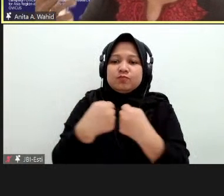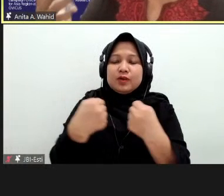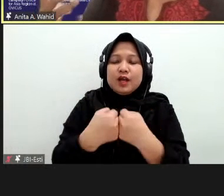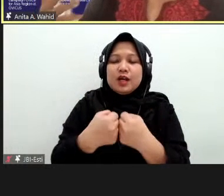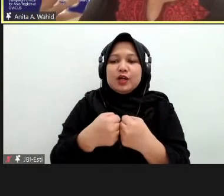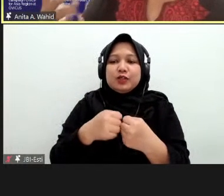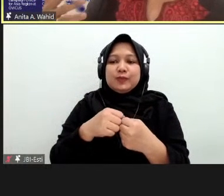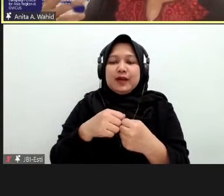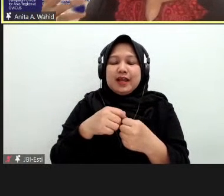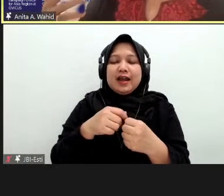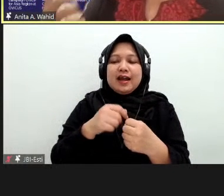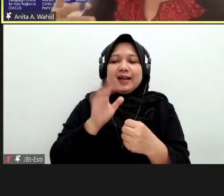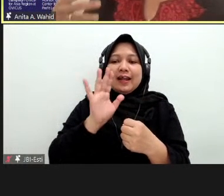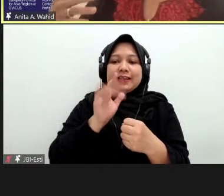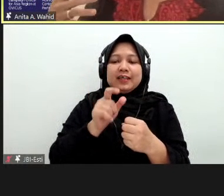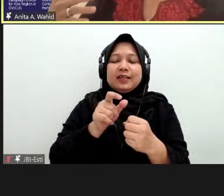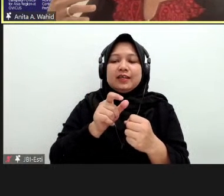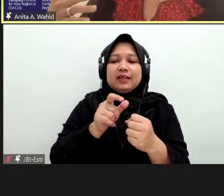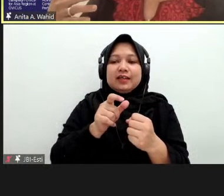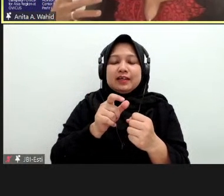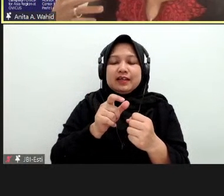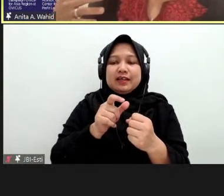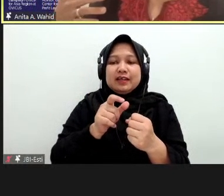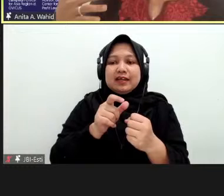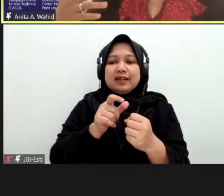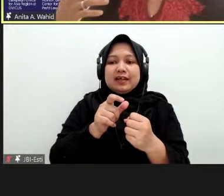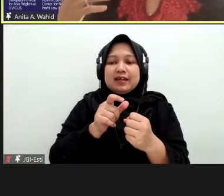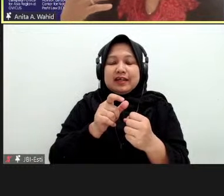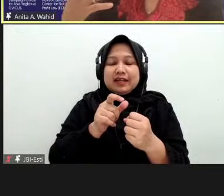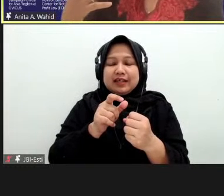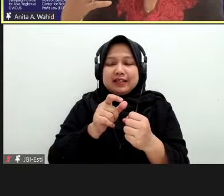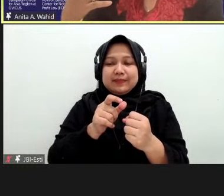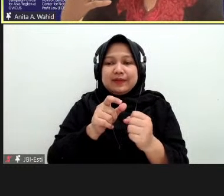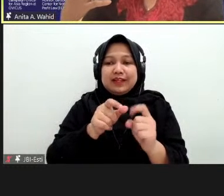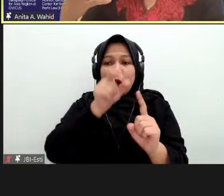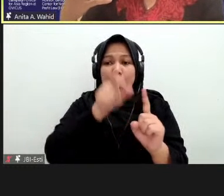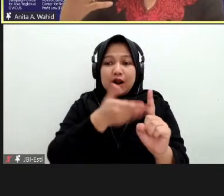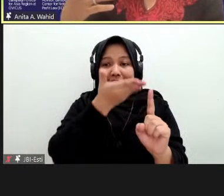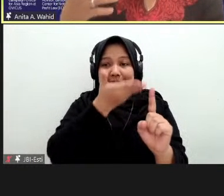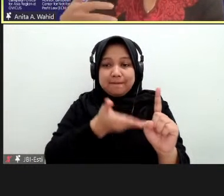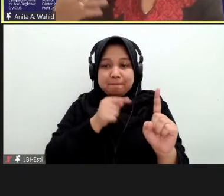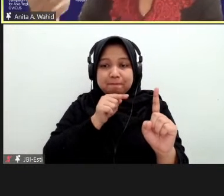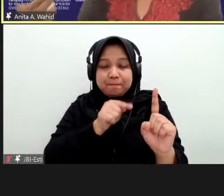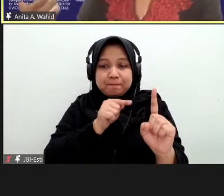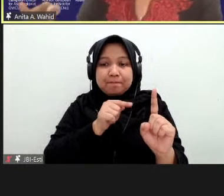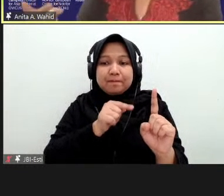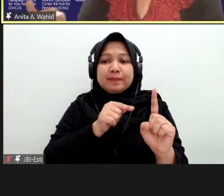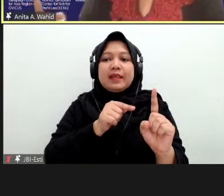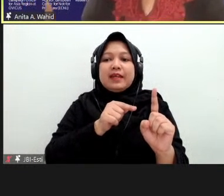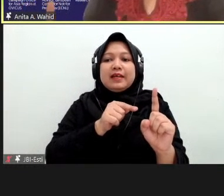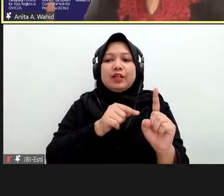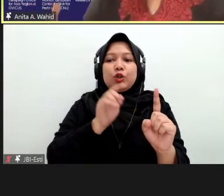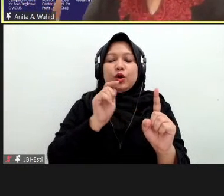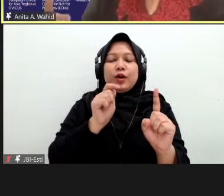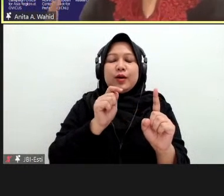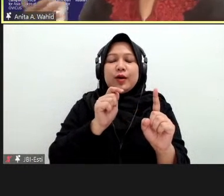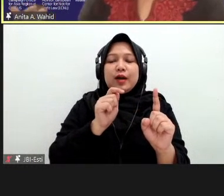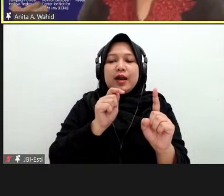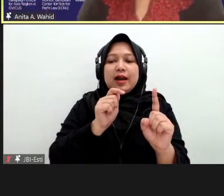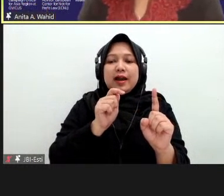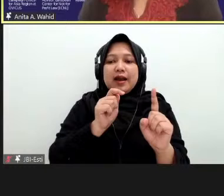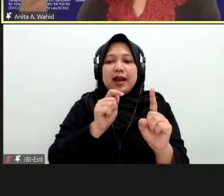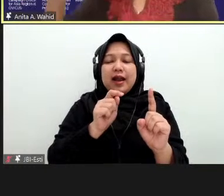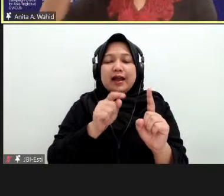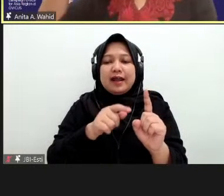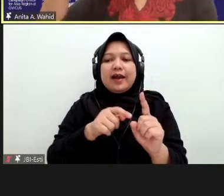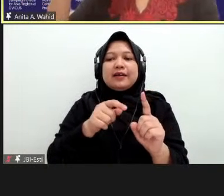doing riots, and people were able to be massively engaged. There's a criminal